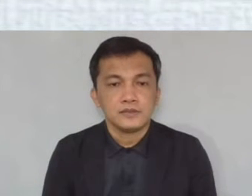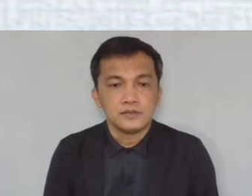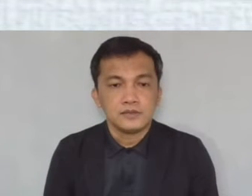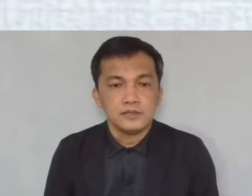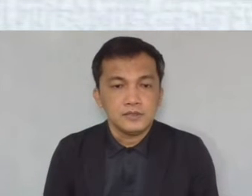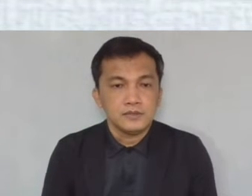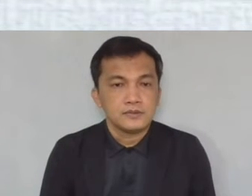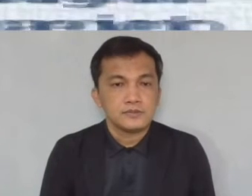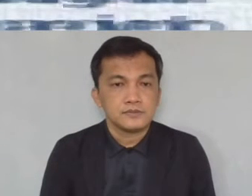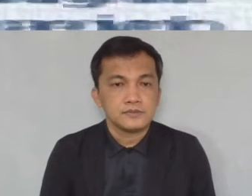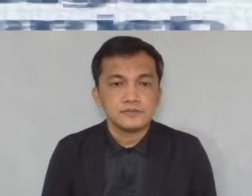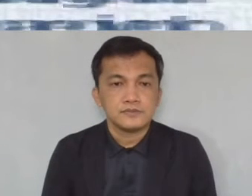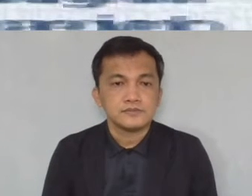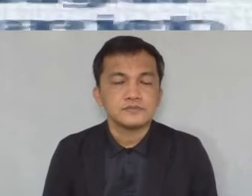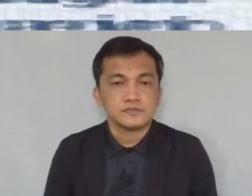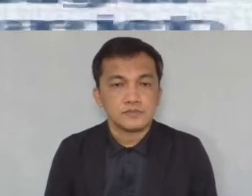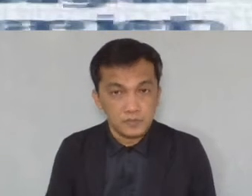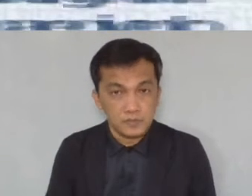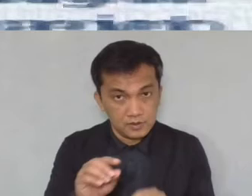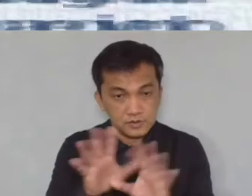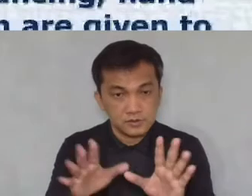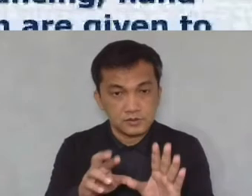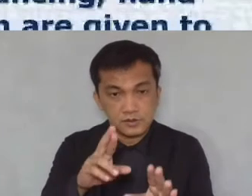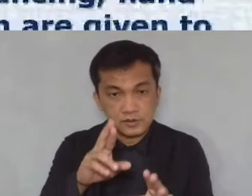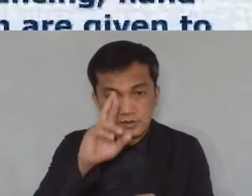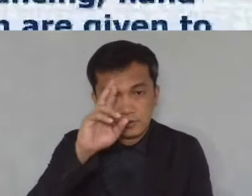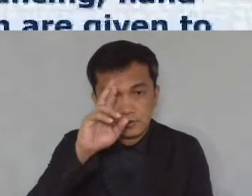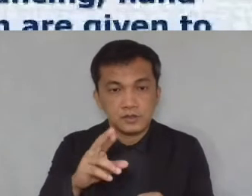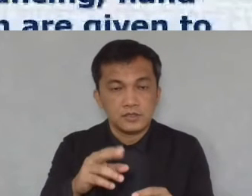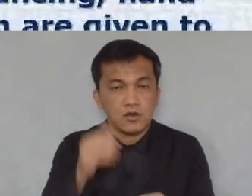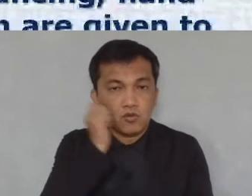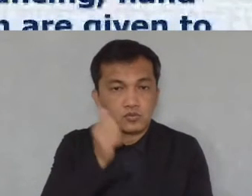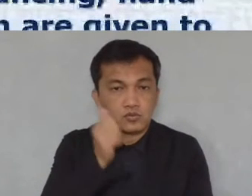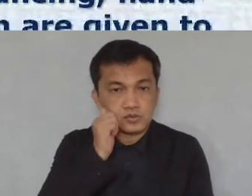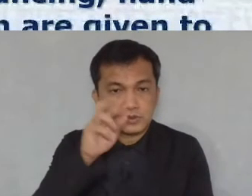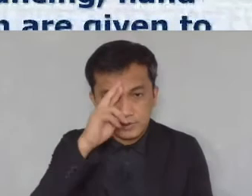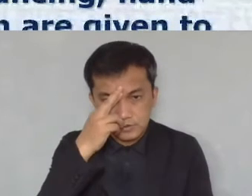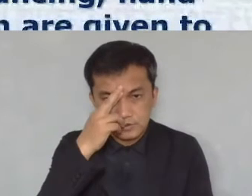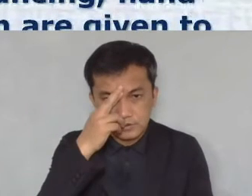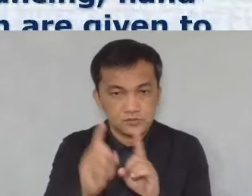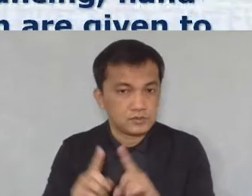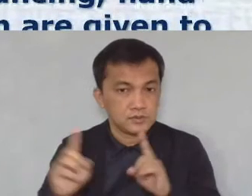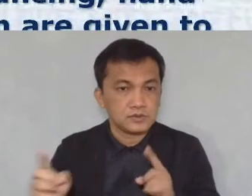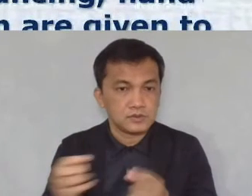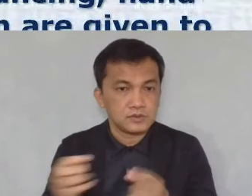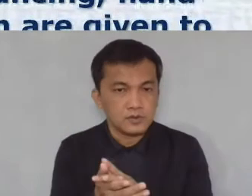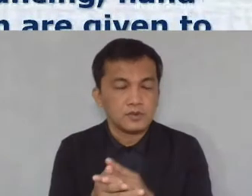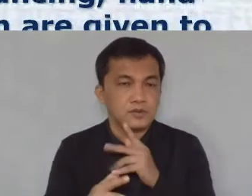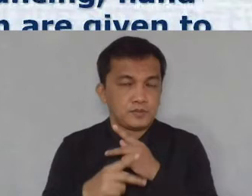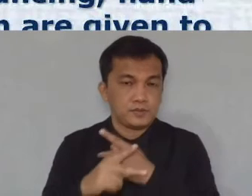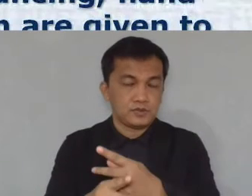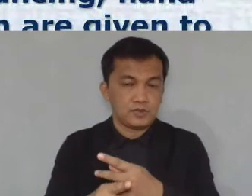Next. Daily reminders of social distancing, hand washing, and personal protection are